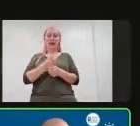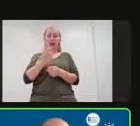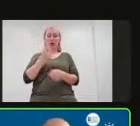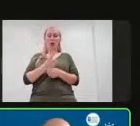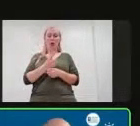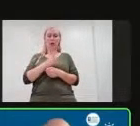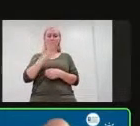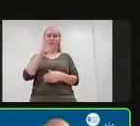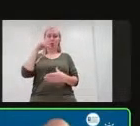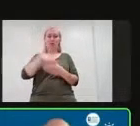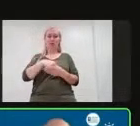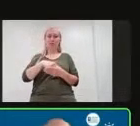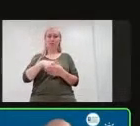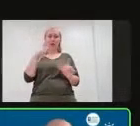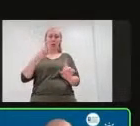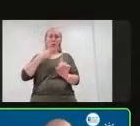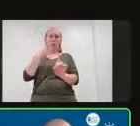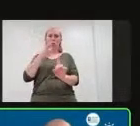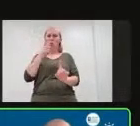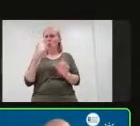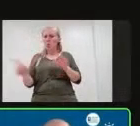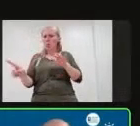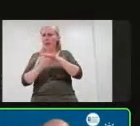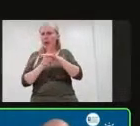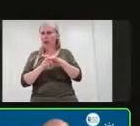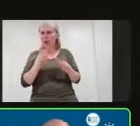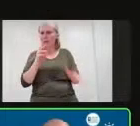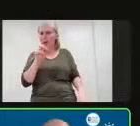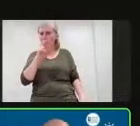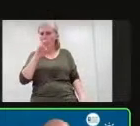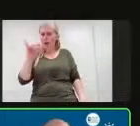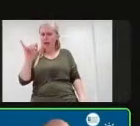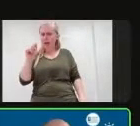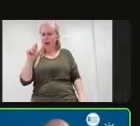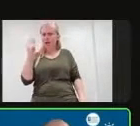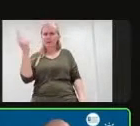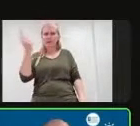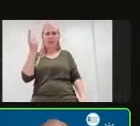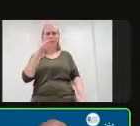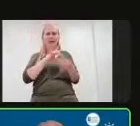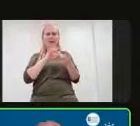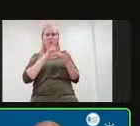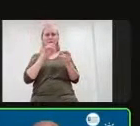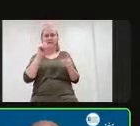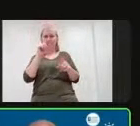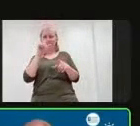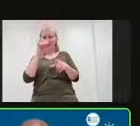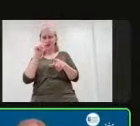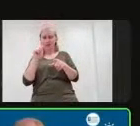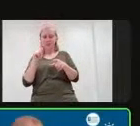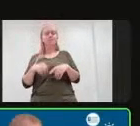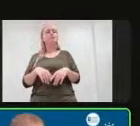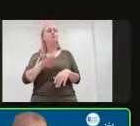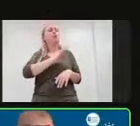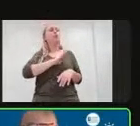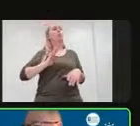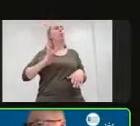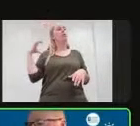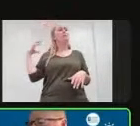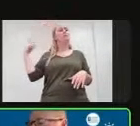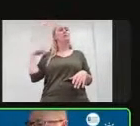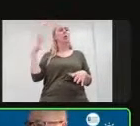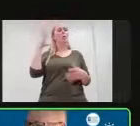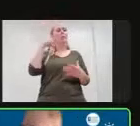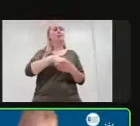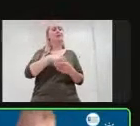brought that up? Was it Maria? Was it you? Someone brought this up. And Satya. Okay, so the board and superintendent will